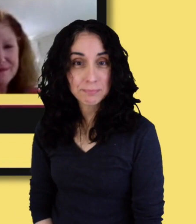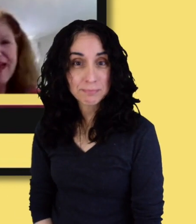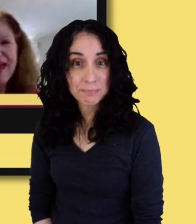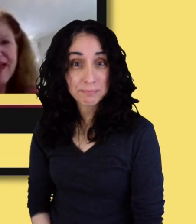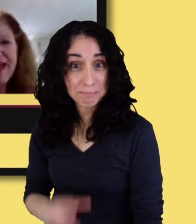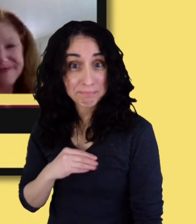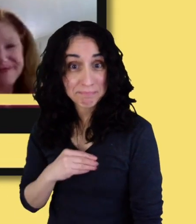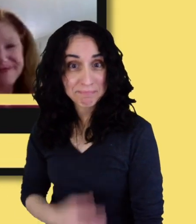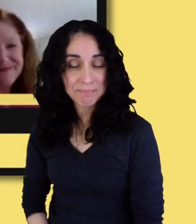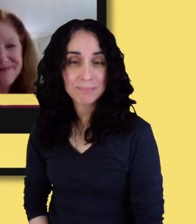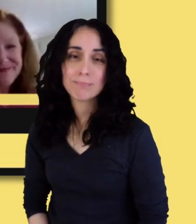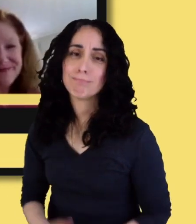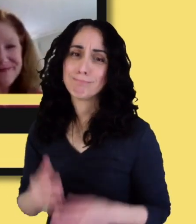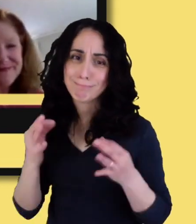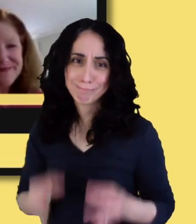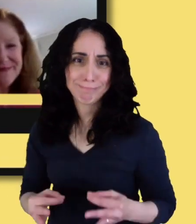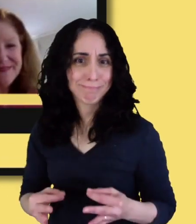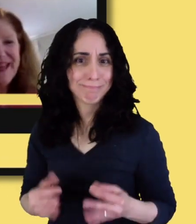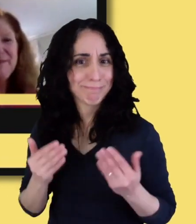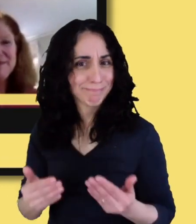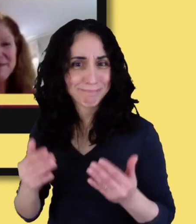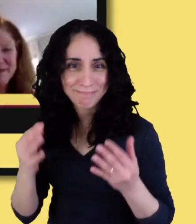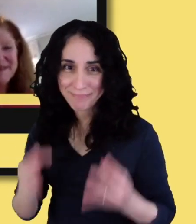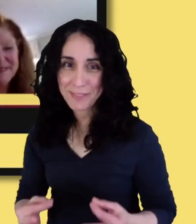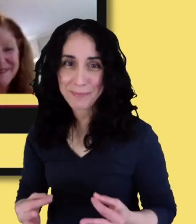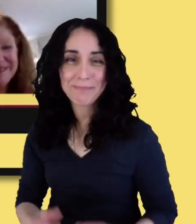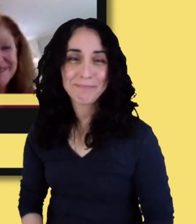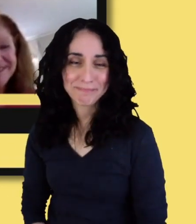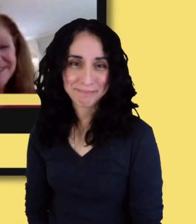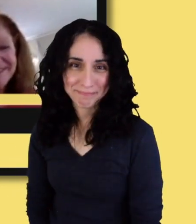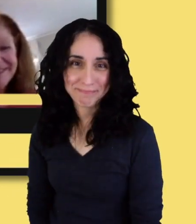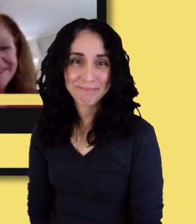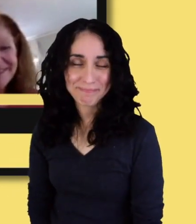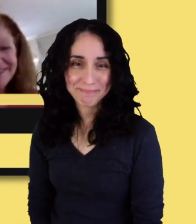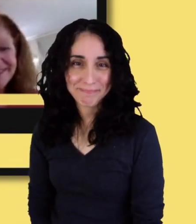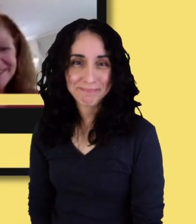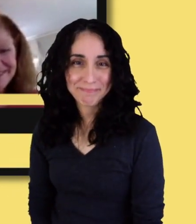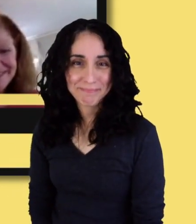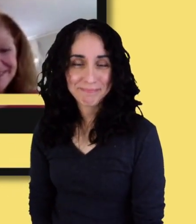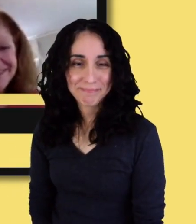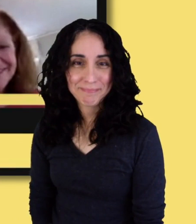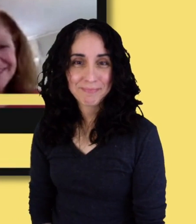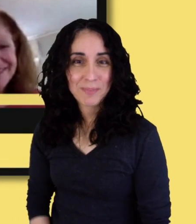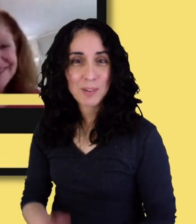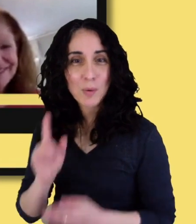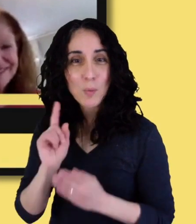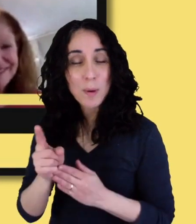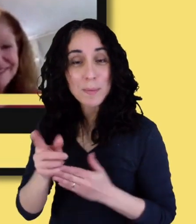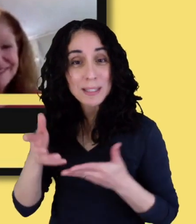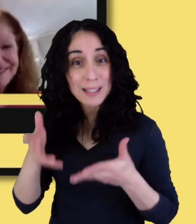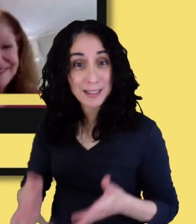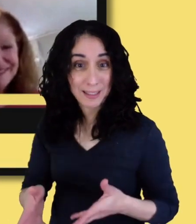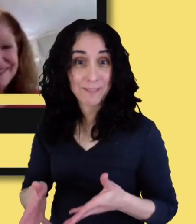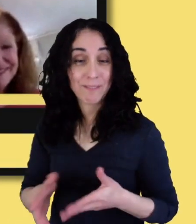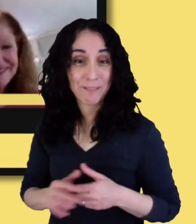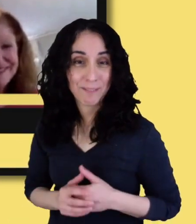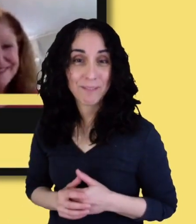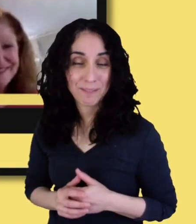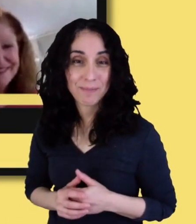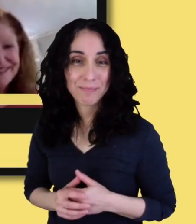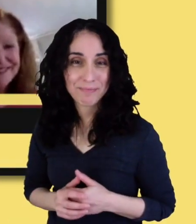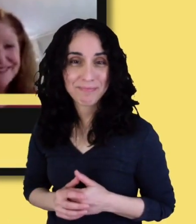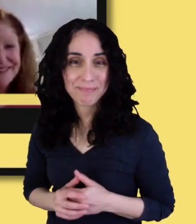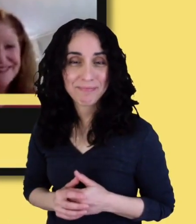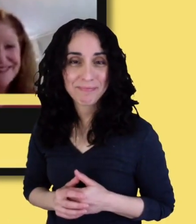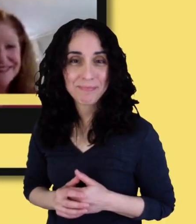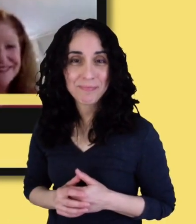you okay with that? Absolutely. Okay, well, Absolutely. we're actually 1 minute out from ending this conversation, so I just